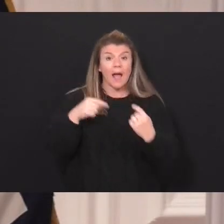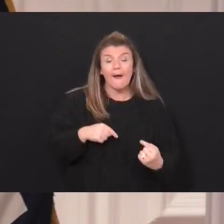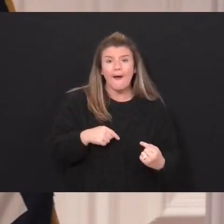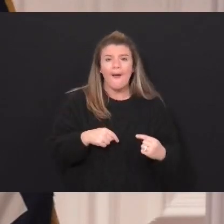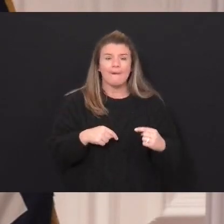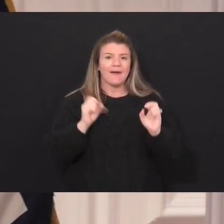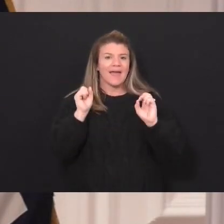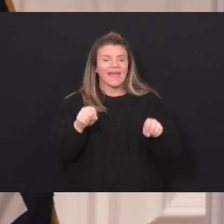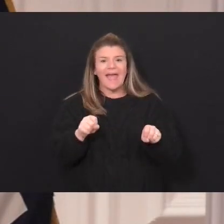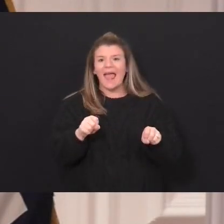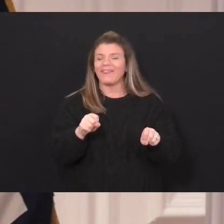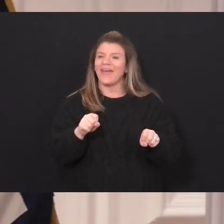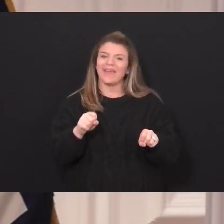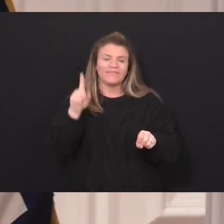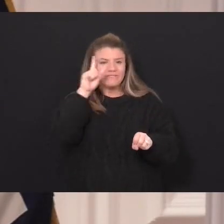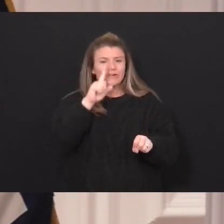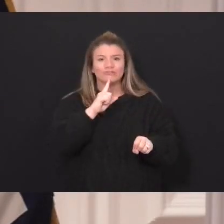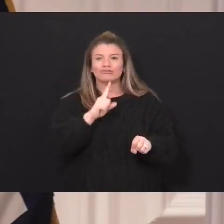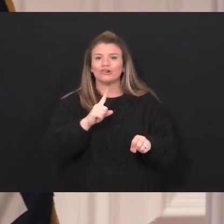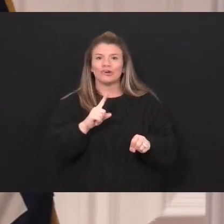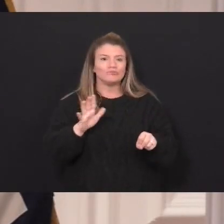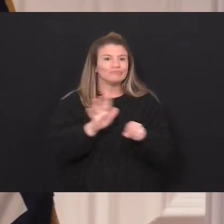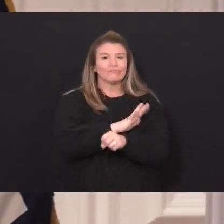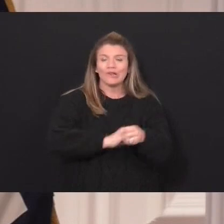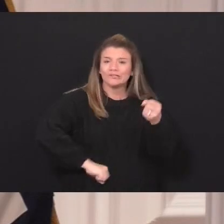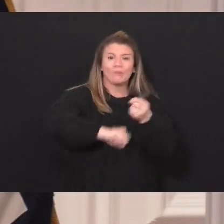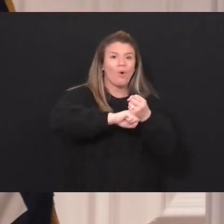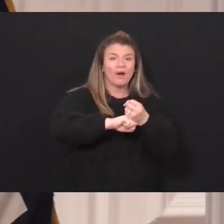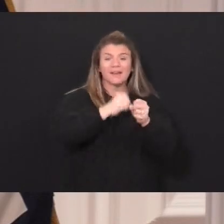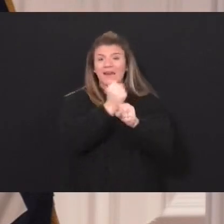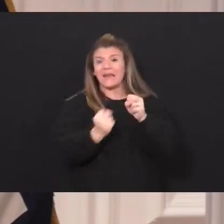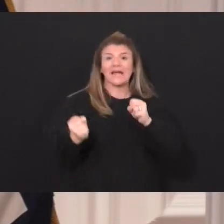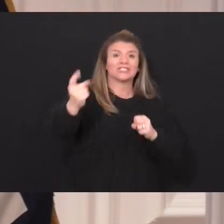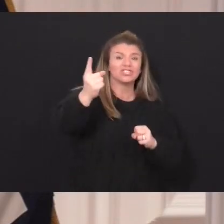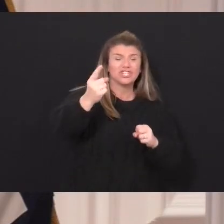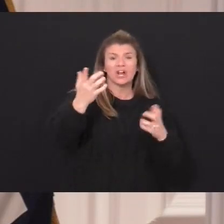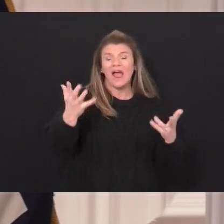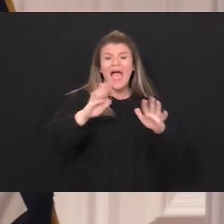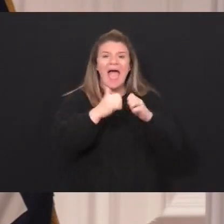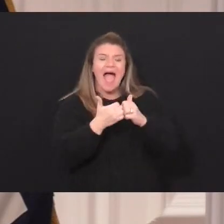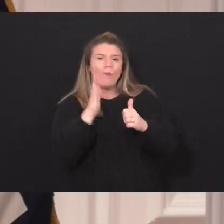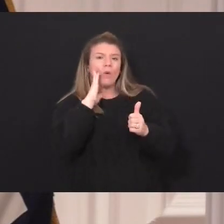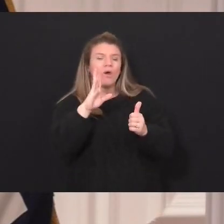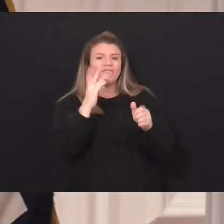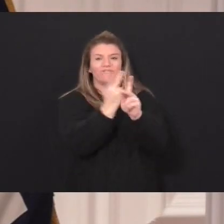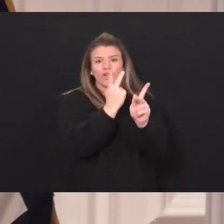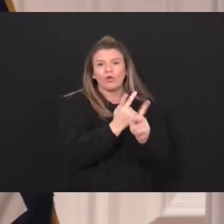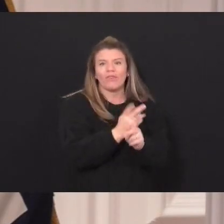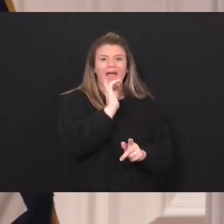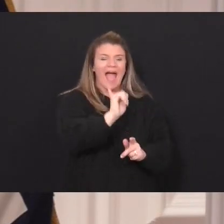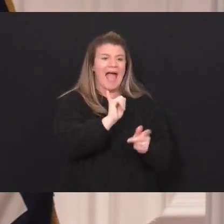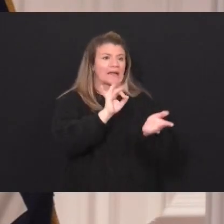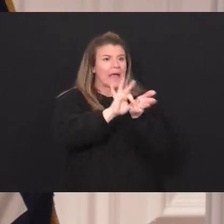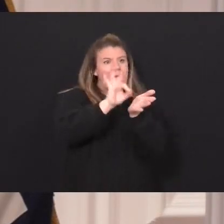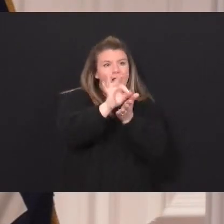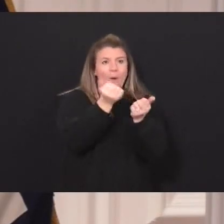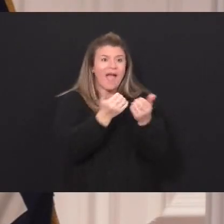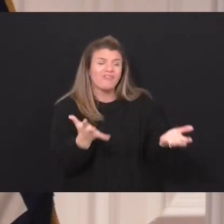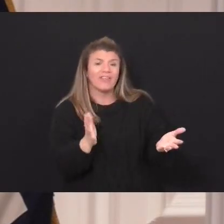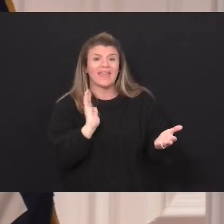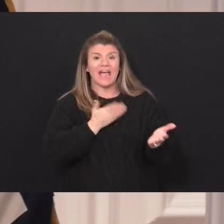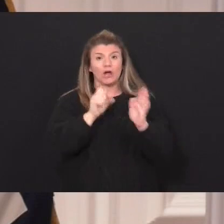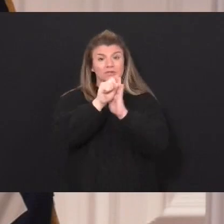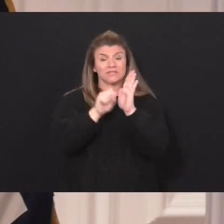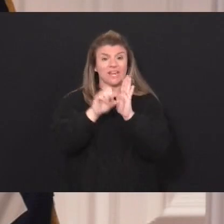bridge us into the next fiscal year, and how are we going to account for all that, and how is the state going to